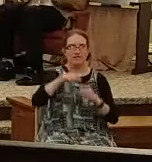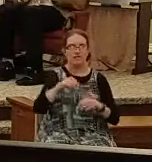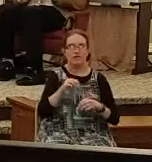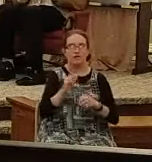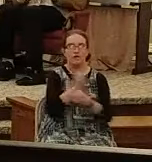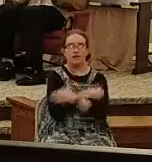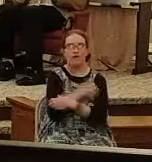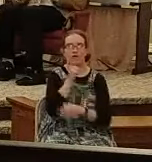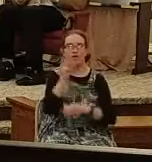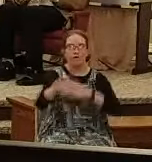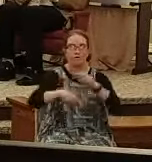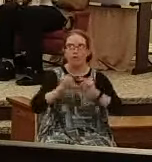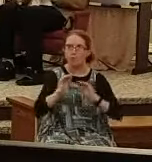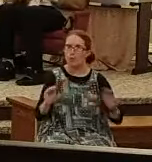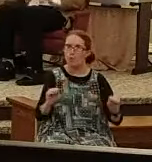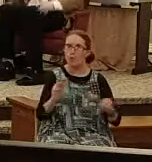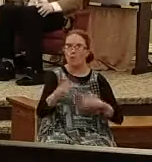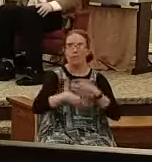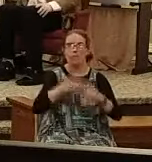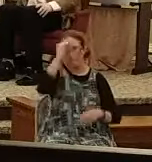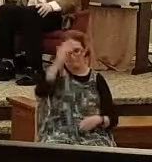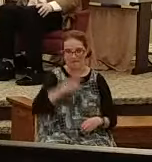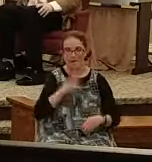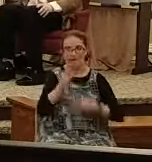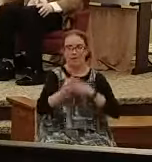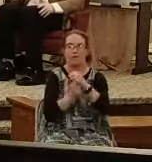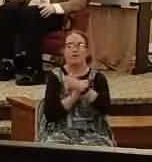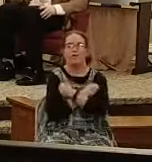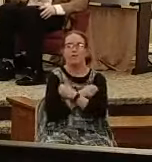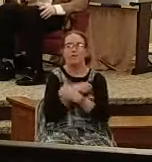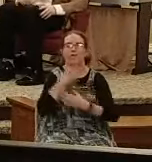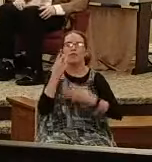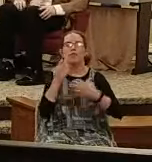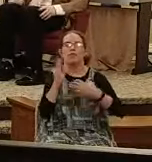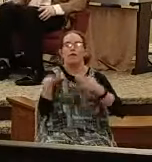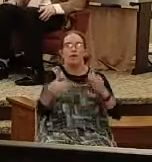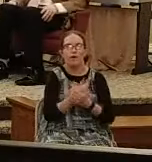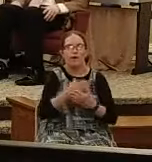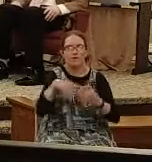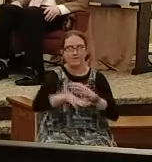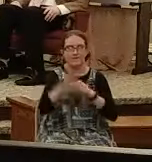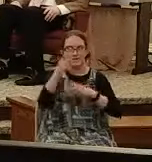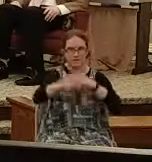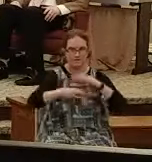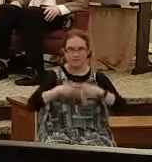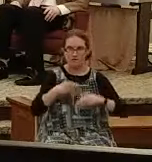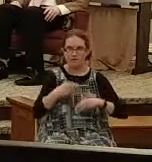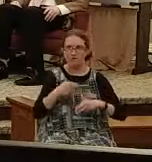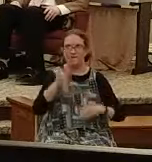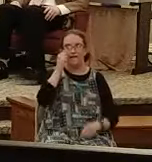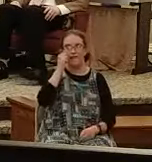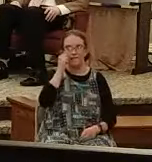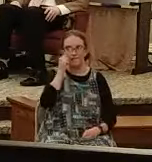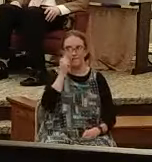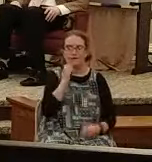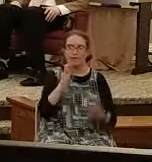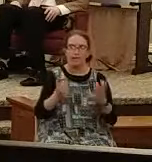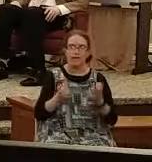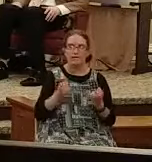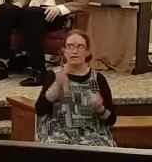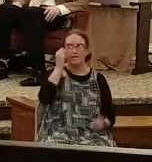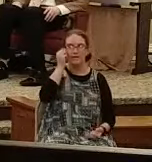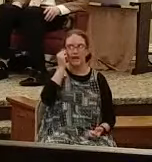world, neither the things that are in the world. If any man love the world, the love of the Father is not in him. For all that is in the world, the lust of the flesh. Everybody say lust of the